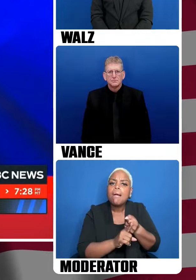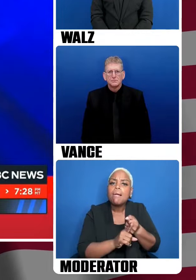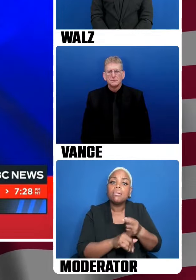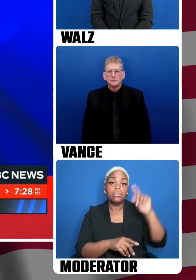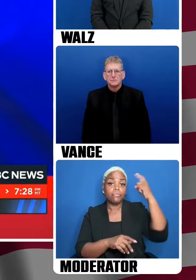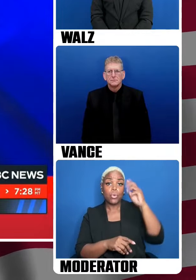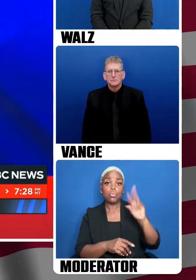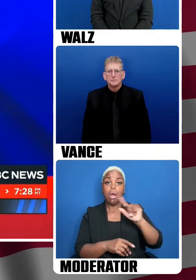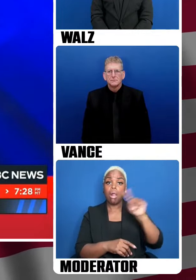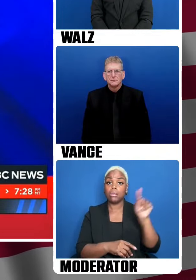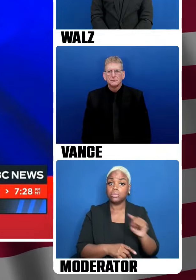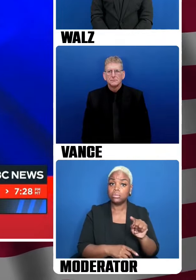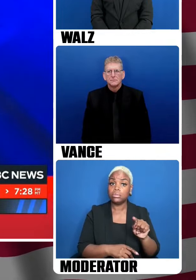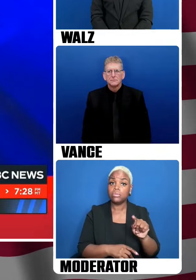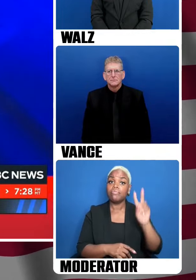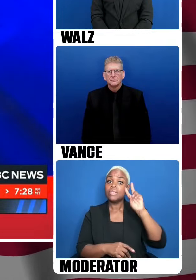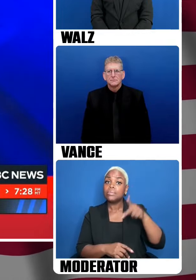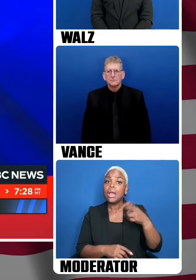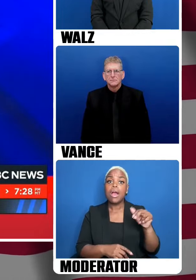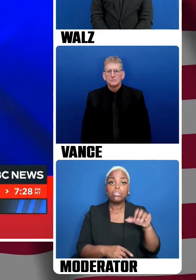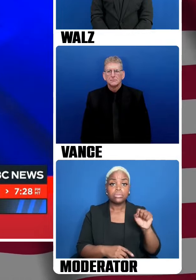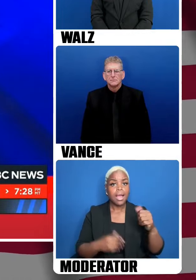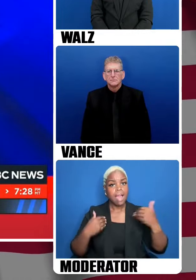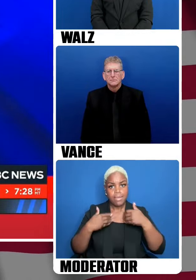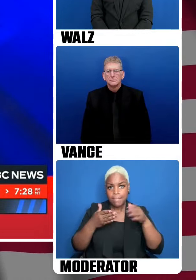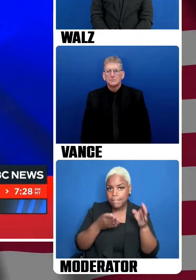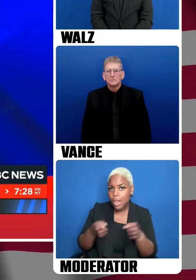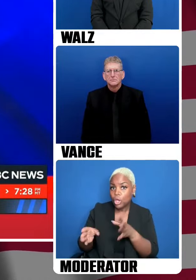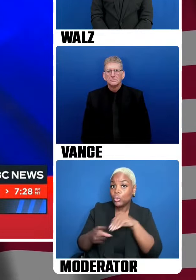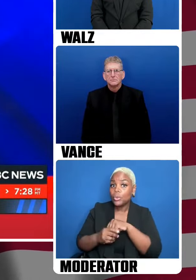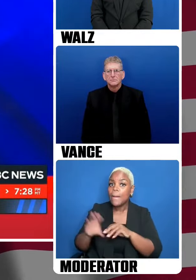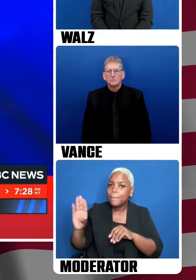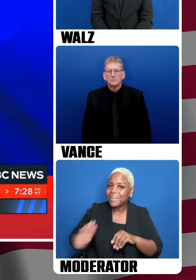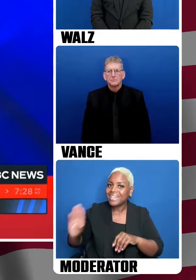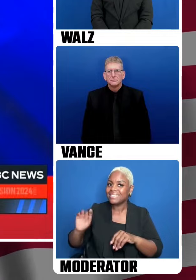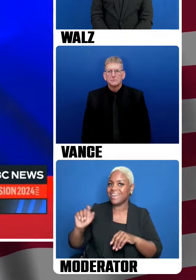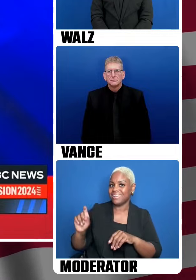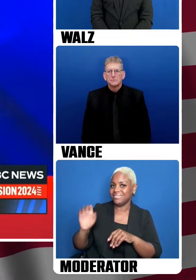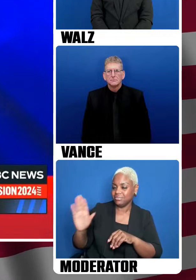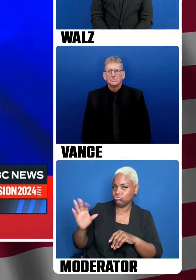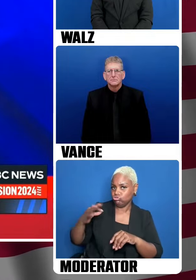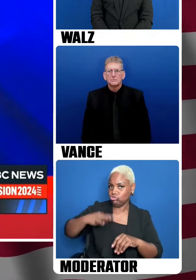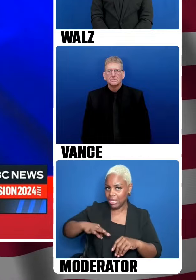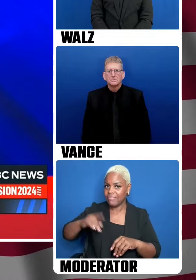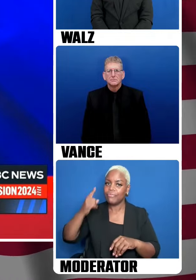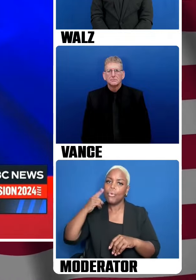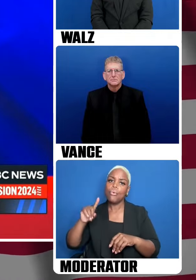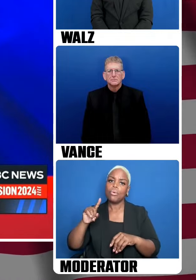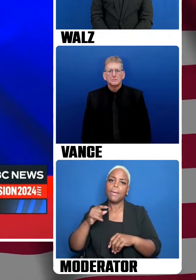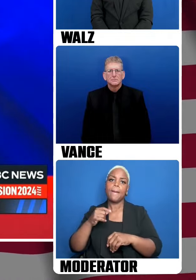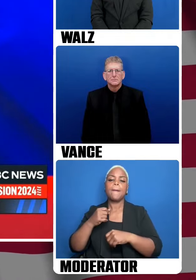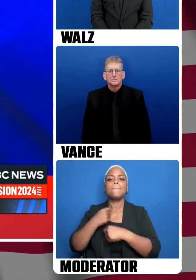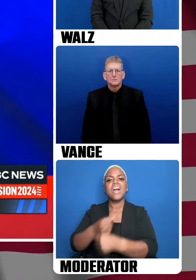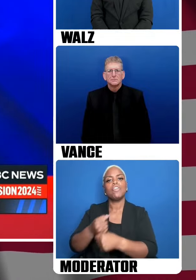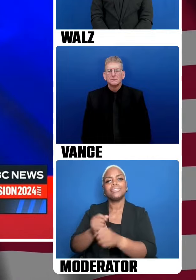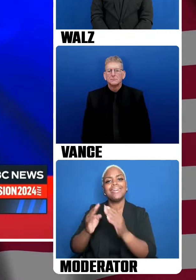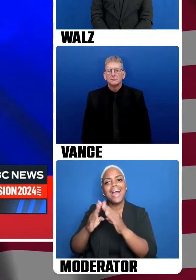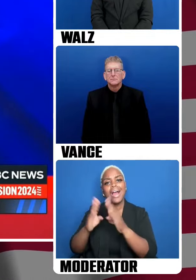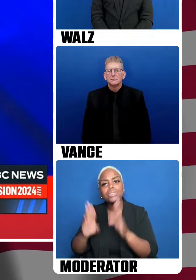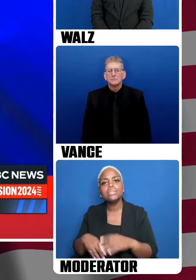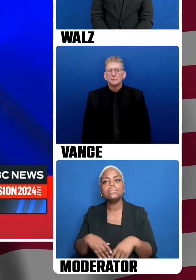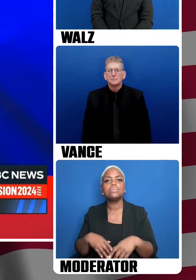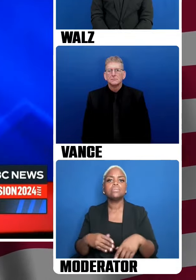tax credits for manufacturing, housing, and a renewed child tax credit. The Wharton School says your proposals will increase the nation's